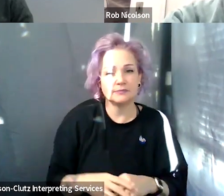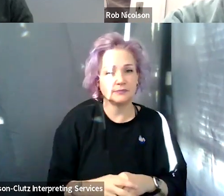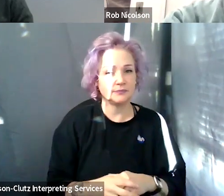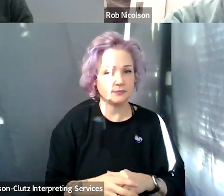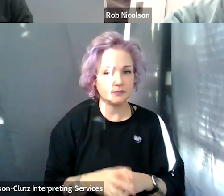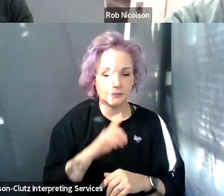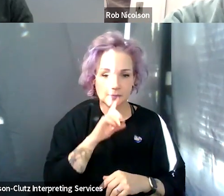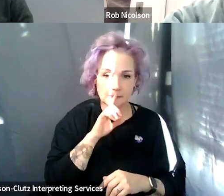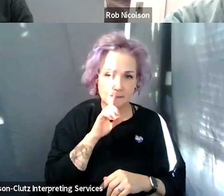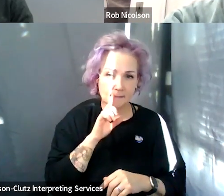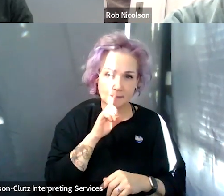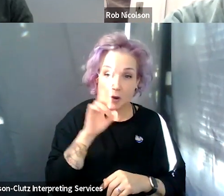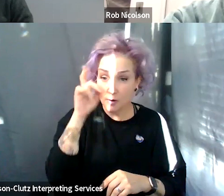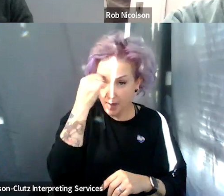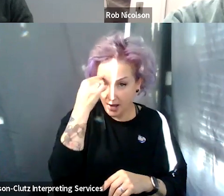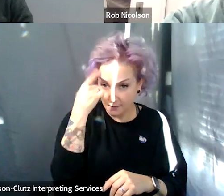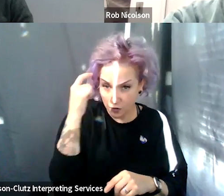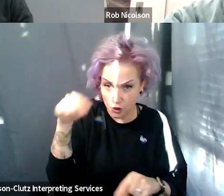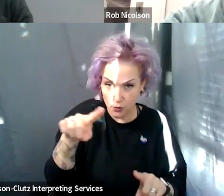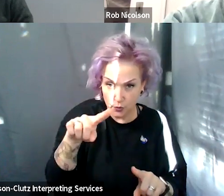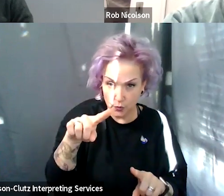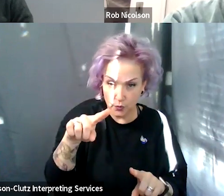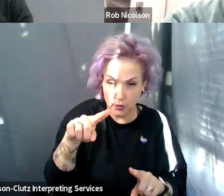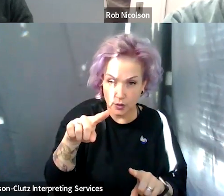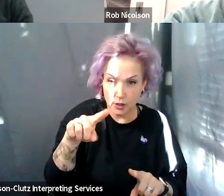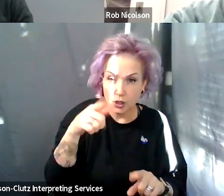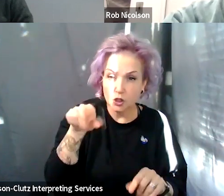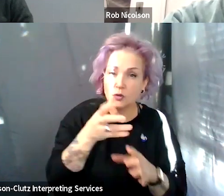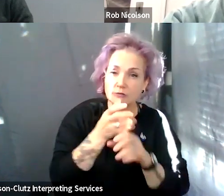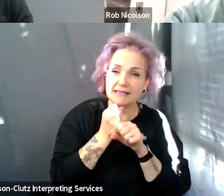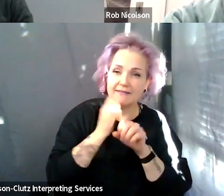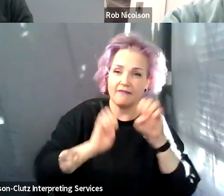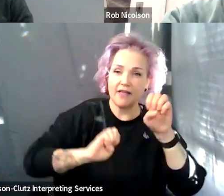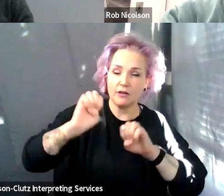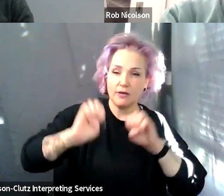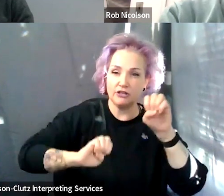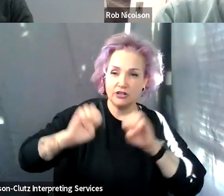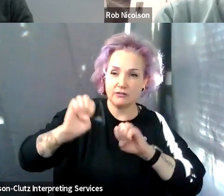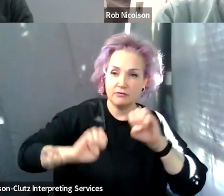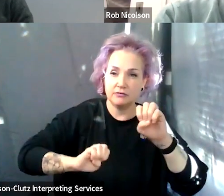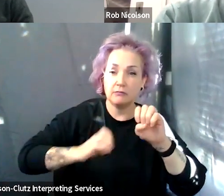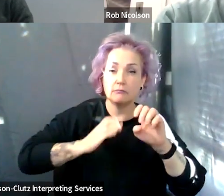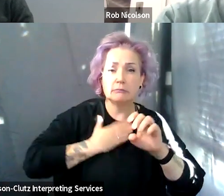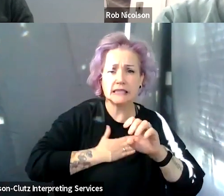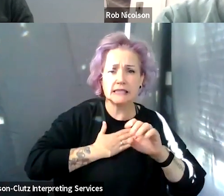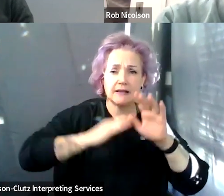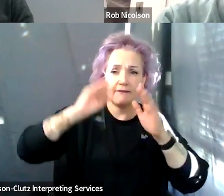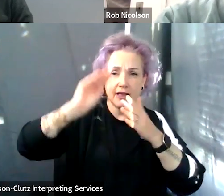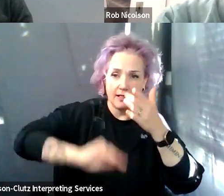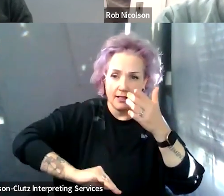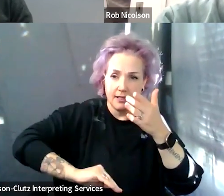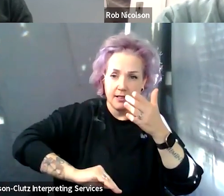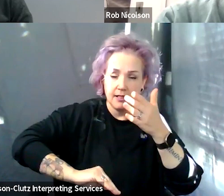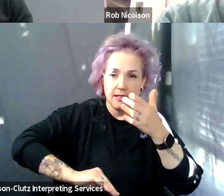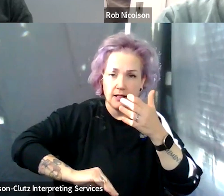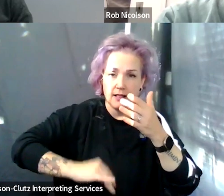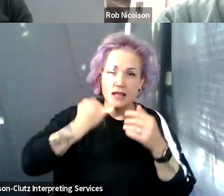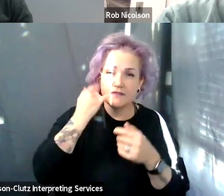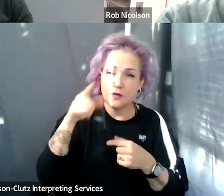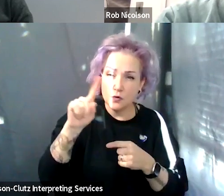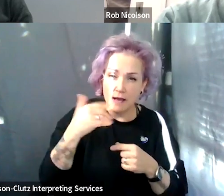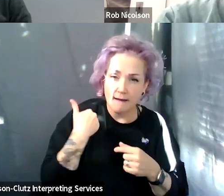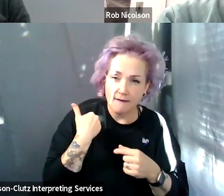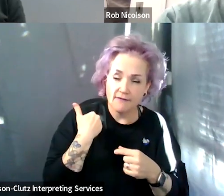just a reminder for everybody that please, you'll receive an evaluation. Please fill it out. If you have topics for future rounds that you would